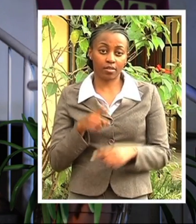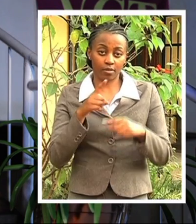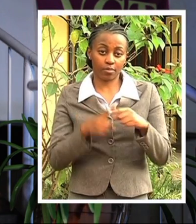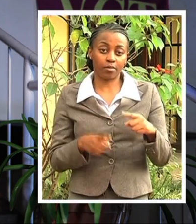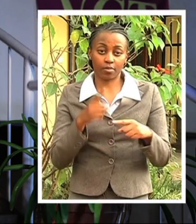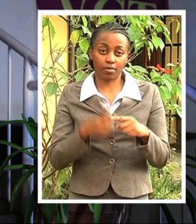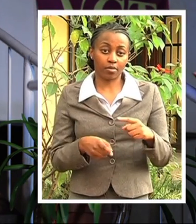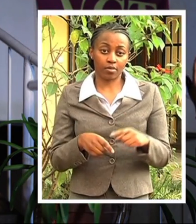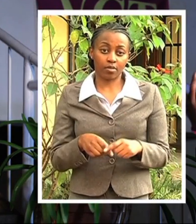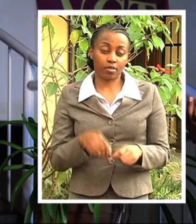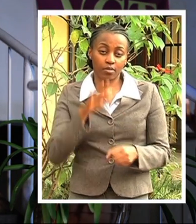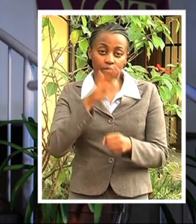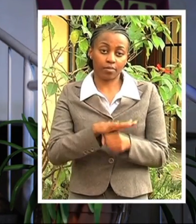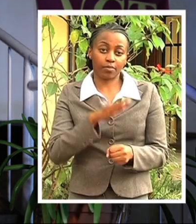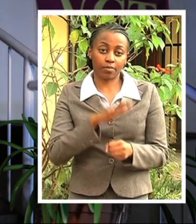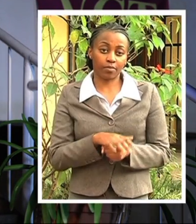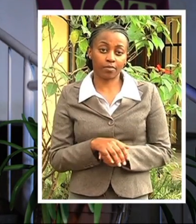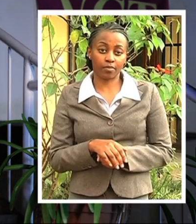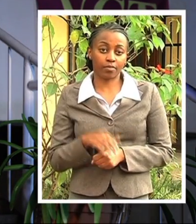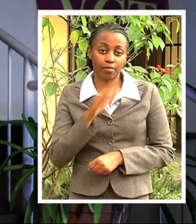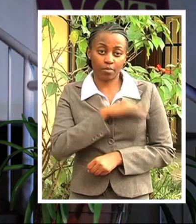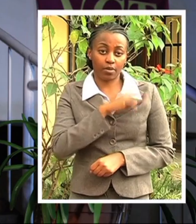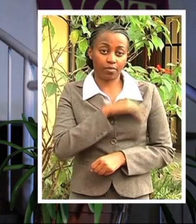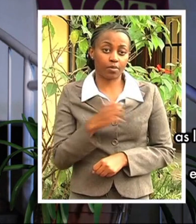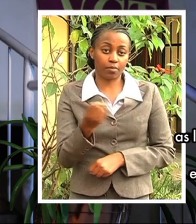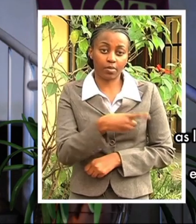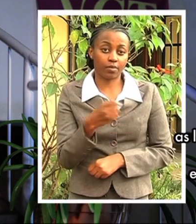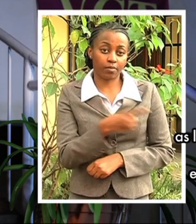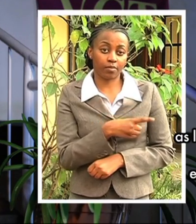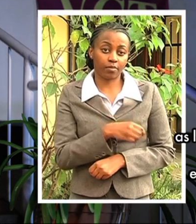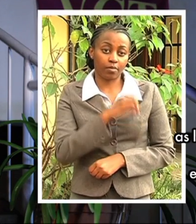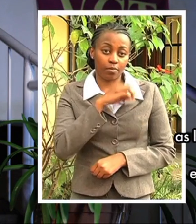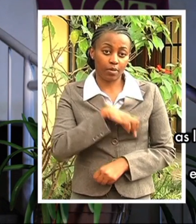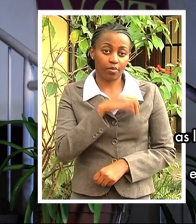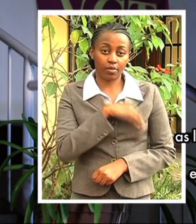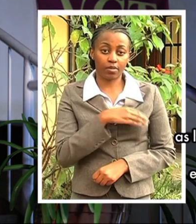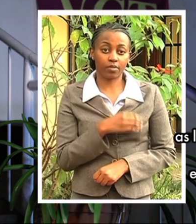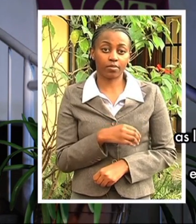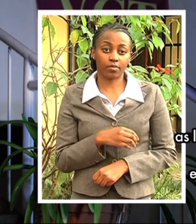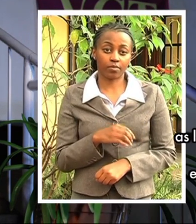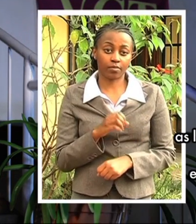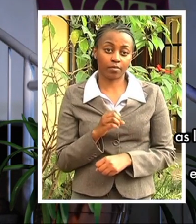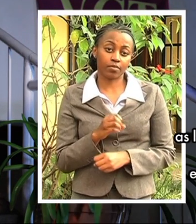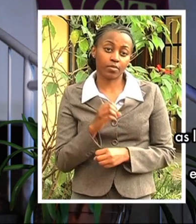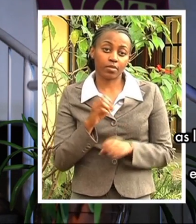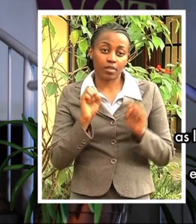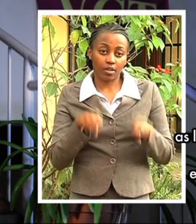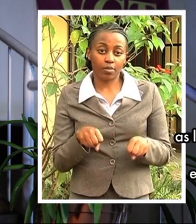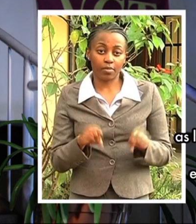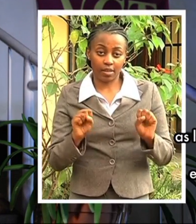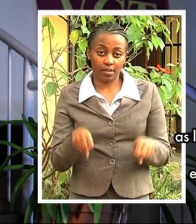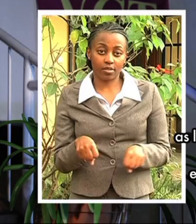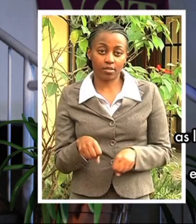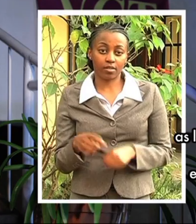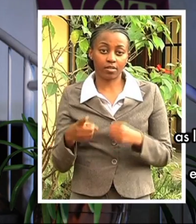mother, and it also has long-term benefits for the baby, and as long as you're doing it